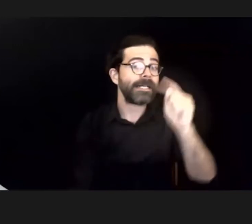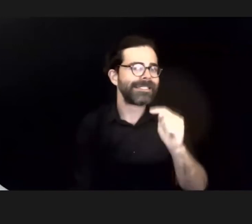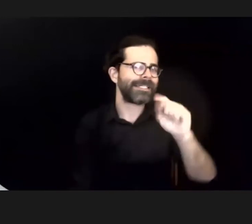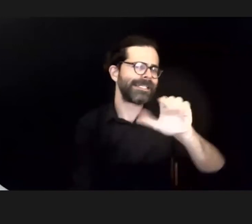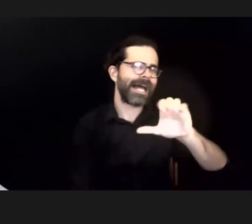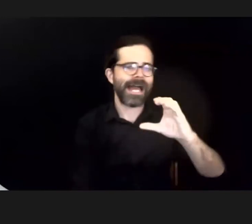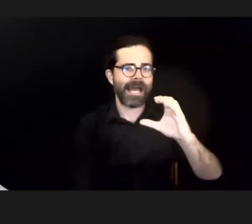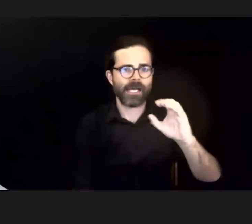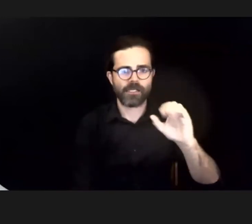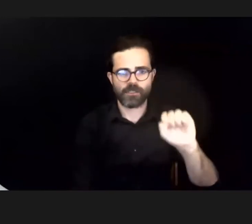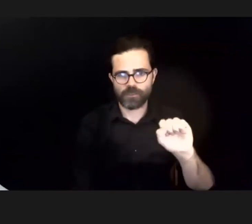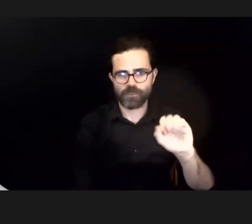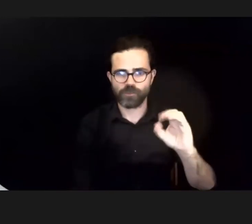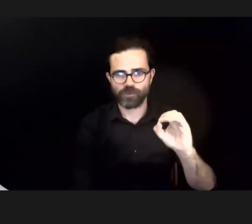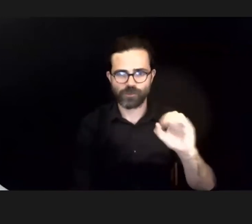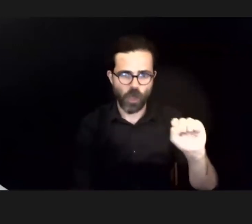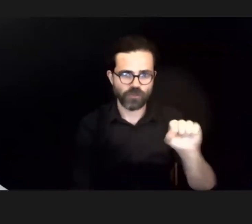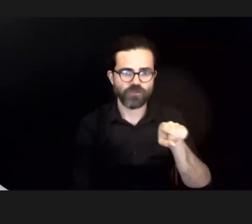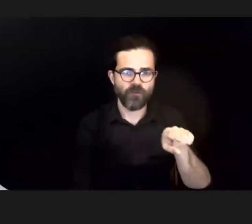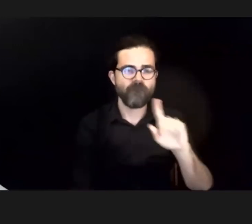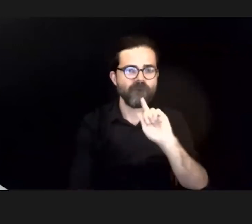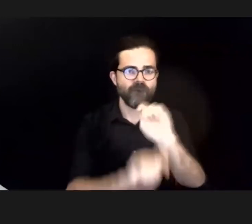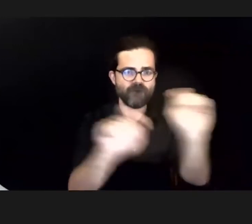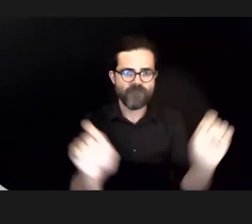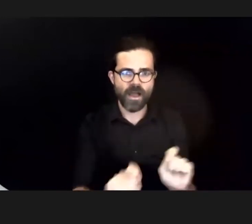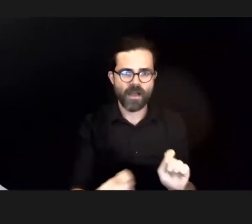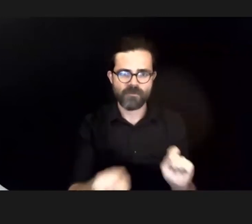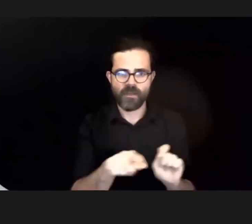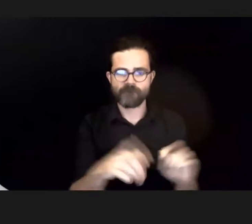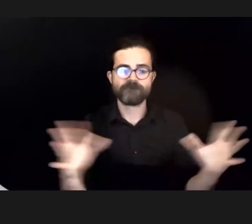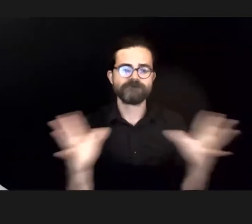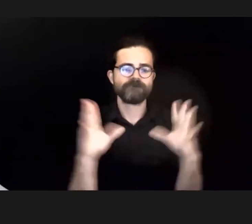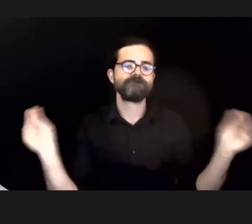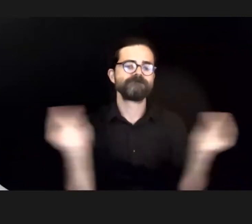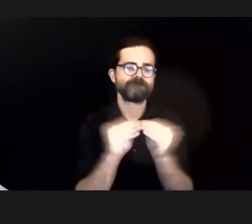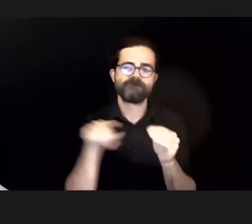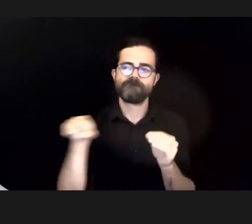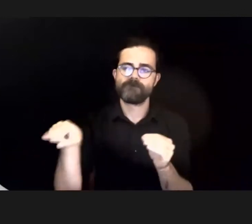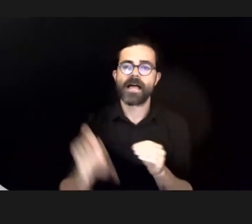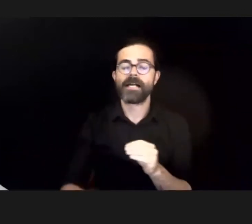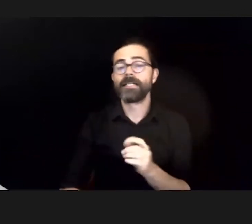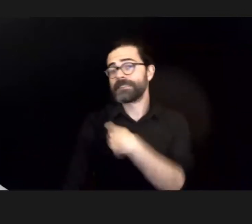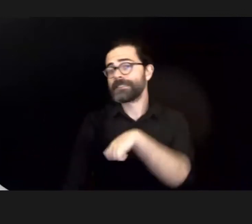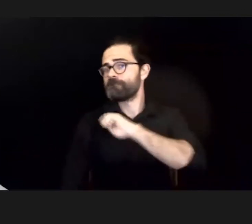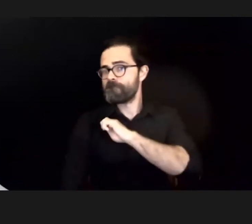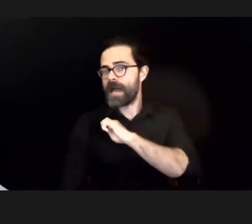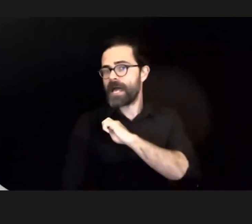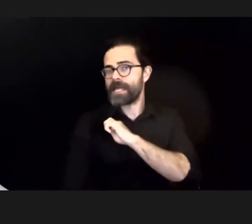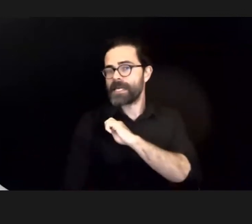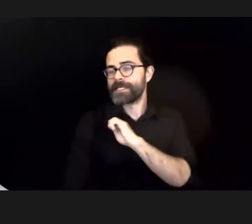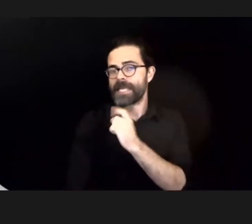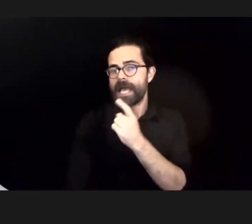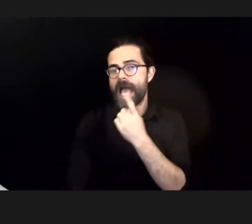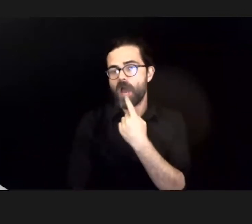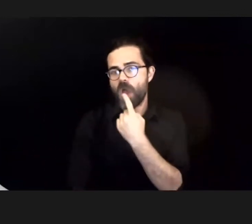in 2002 between Spanish Red Cross and the Vodafone Foundation. And our values are proximity